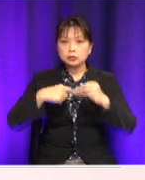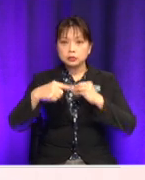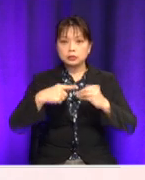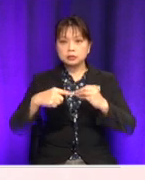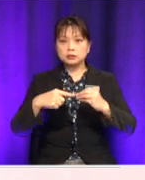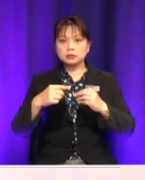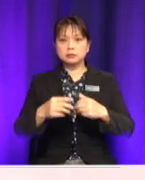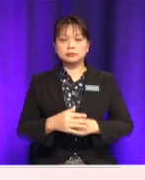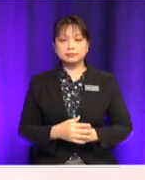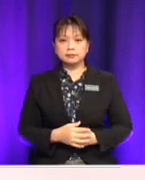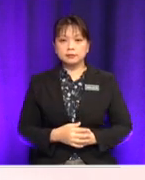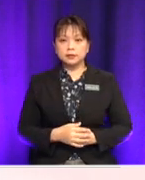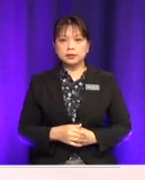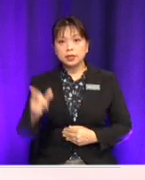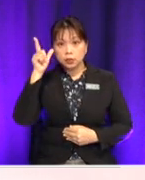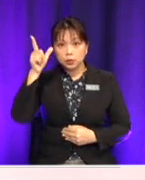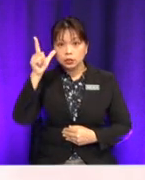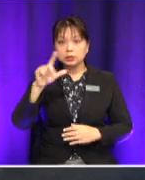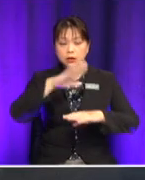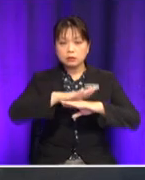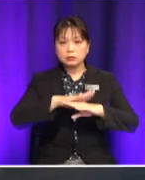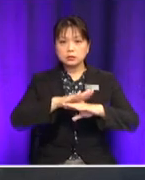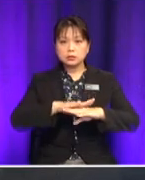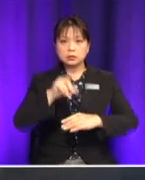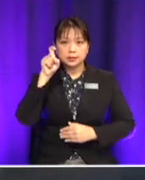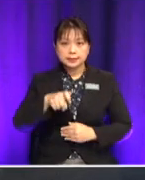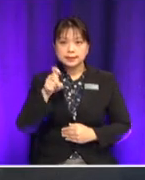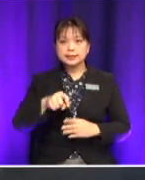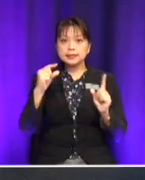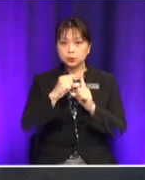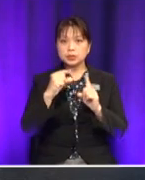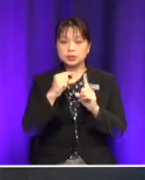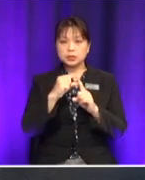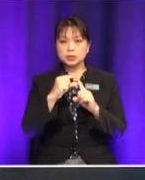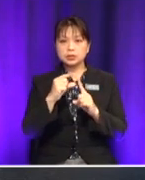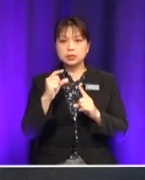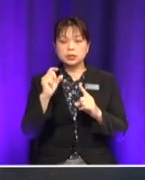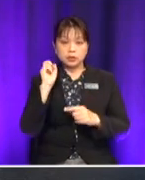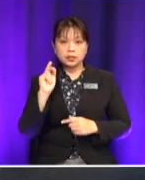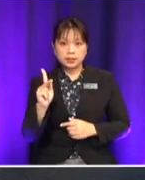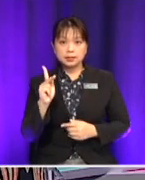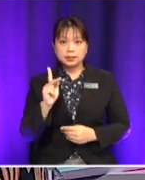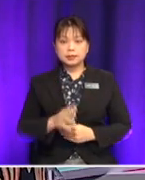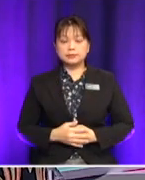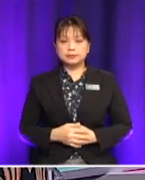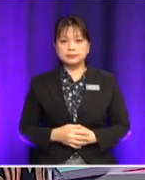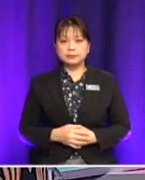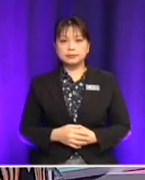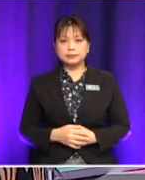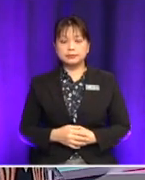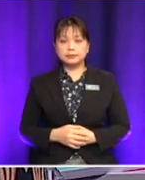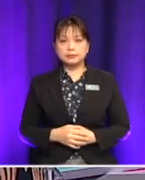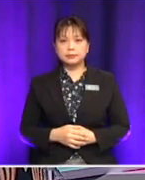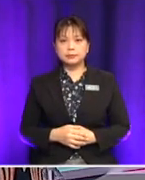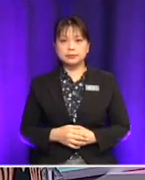look for the necessary words. Mm-hmm. Yeah? All right, so what, talking, about. So they have to listen what is it about,